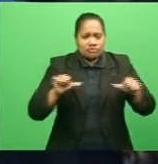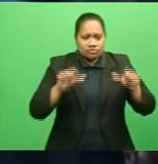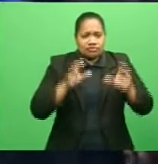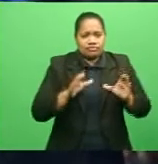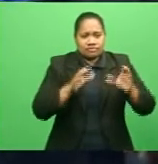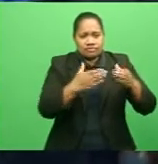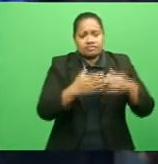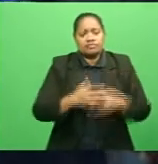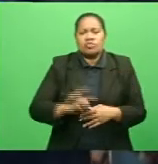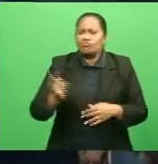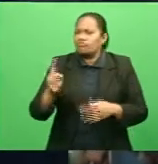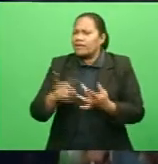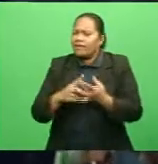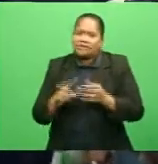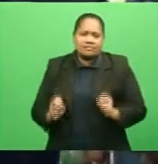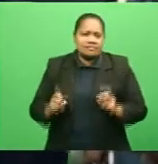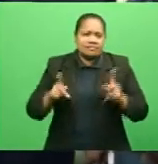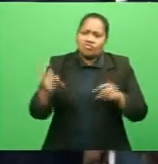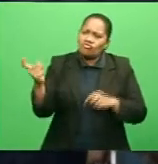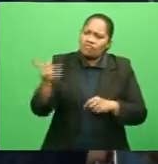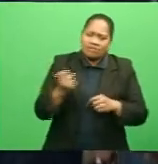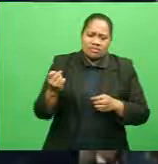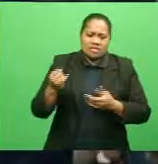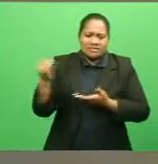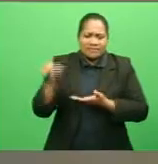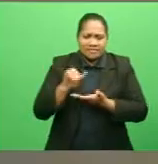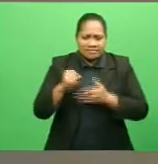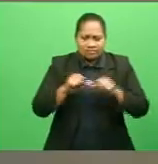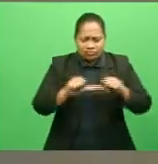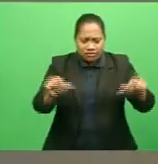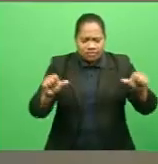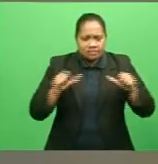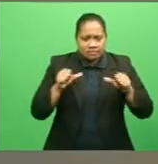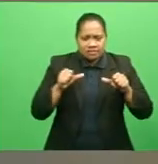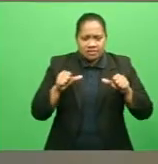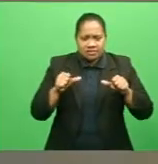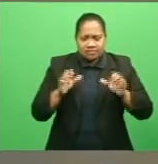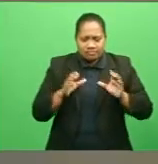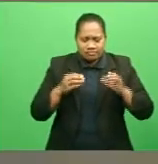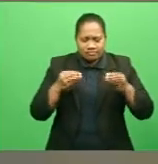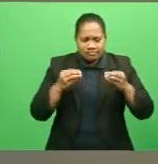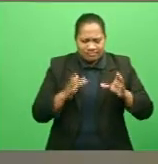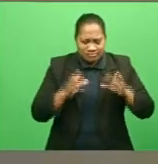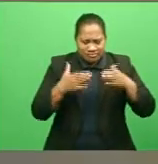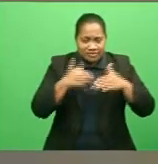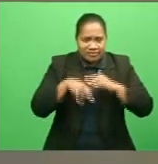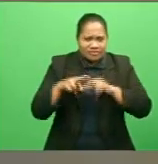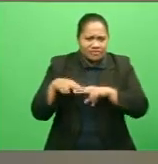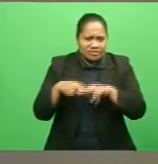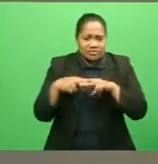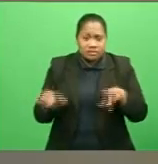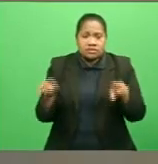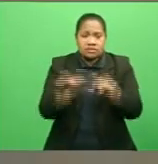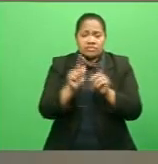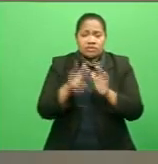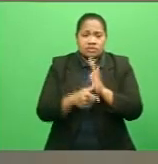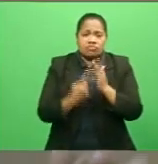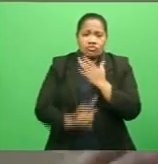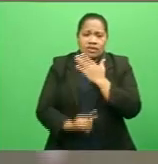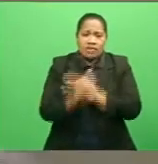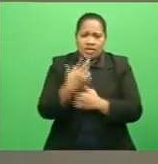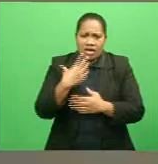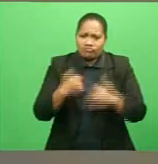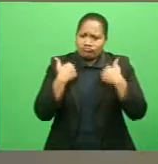here for coming and investing in agriculture sector in Fiji? At the same time, there's a very much growing demand for Fijian product